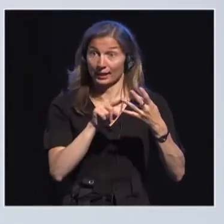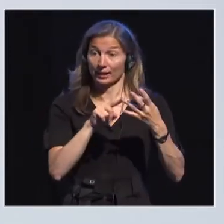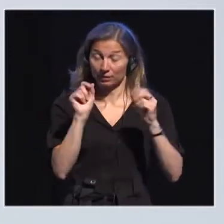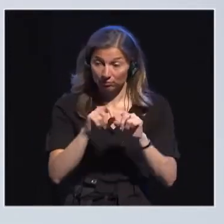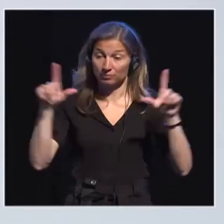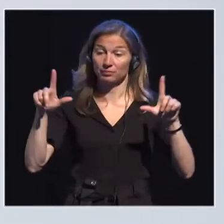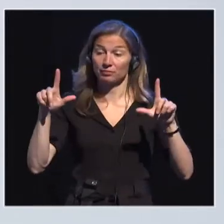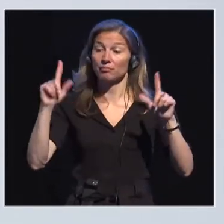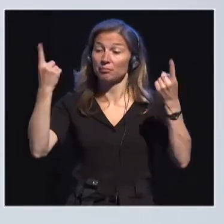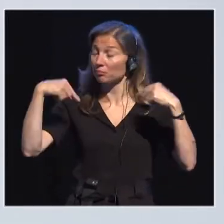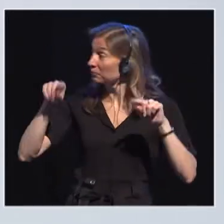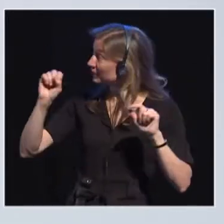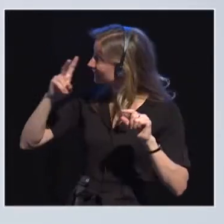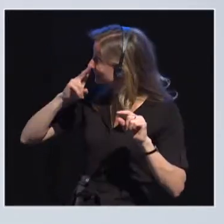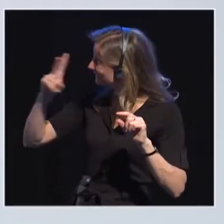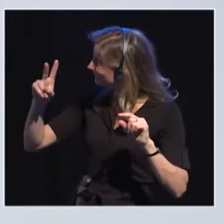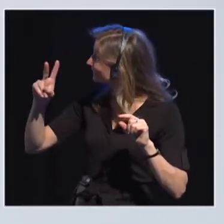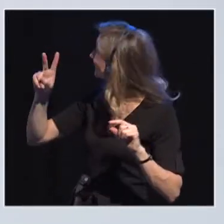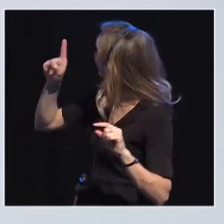interactive tools. Are we all together?